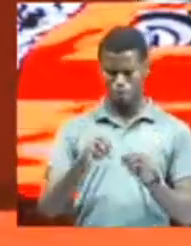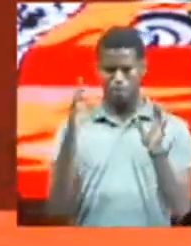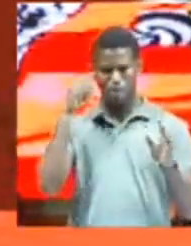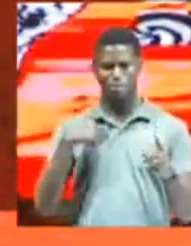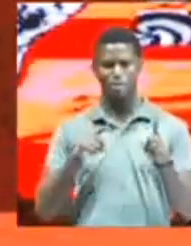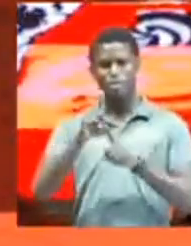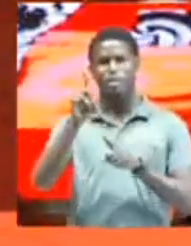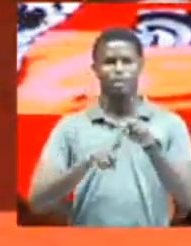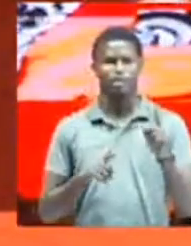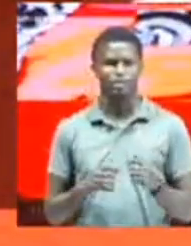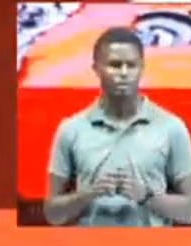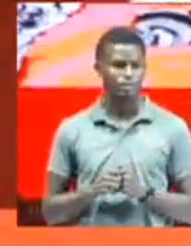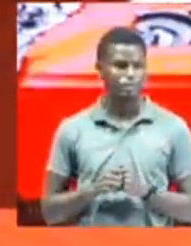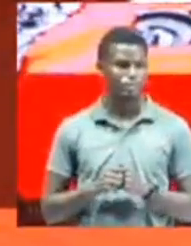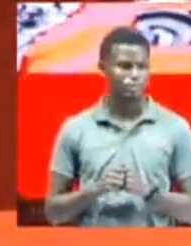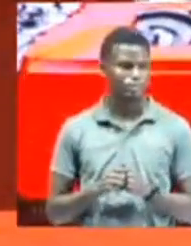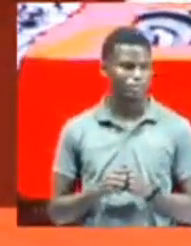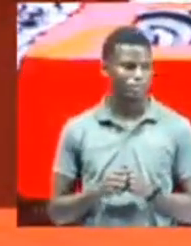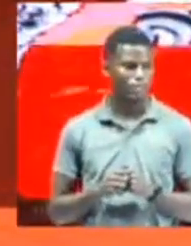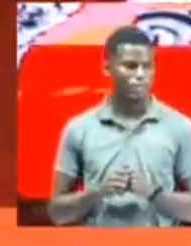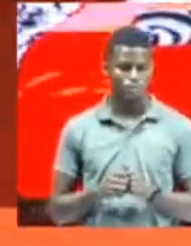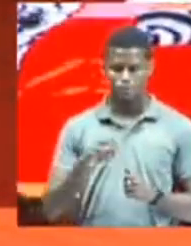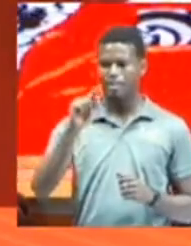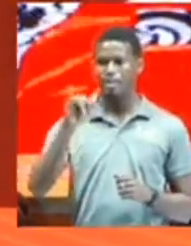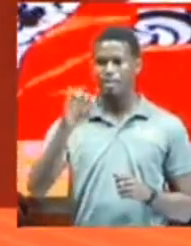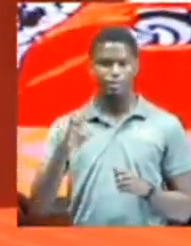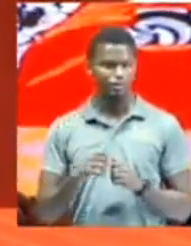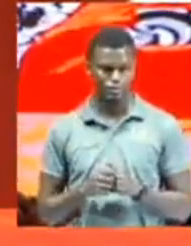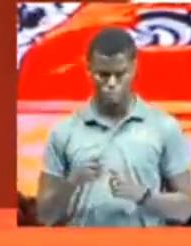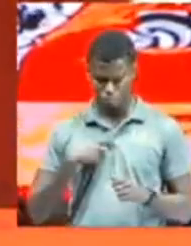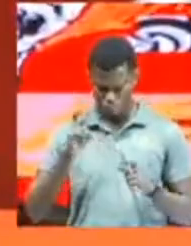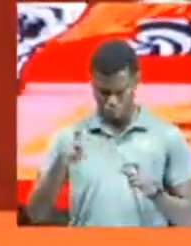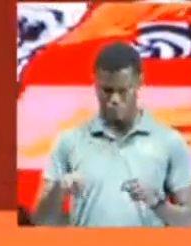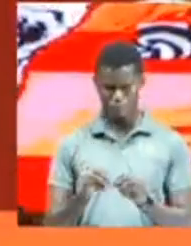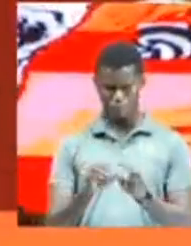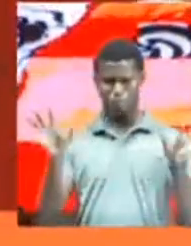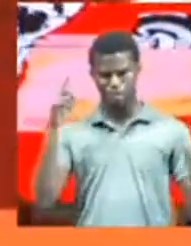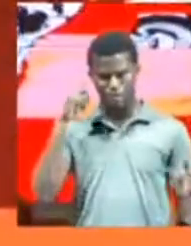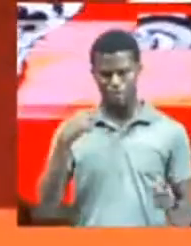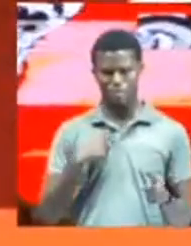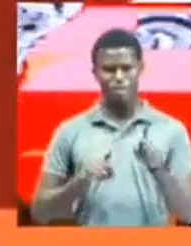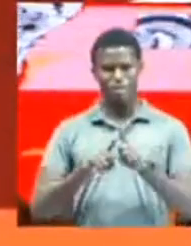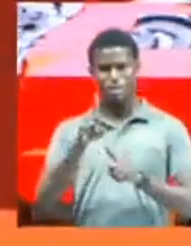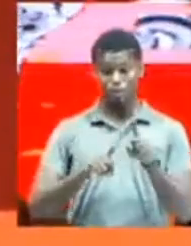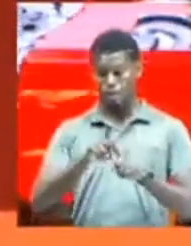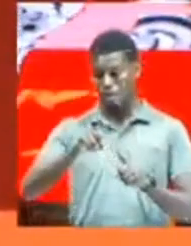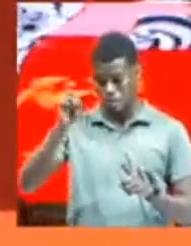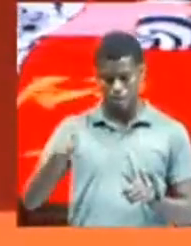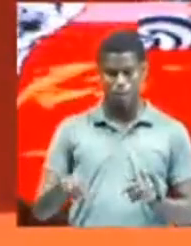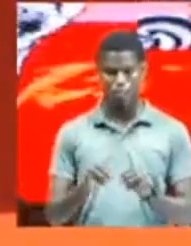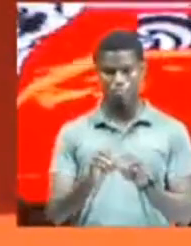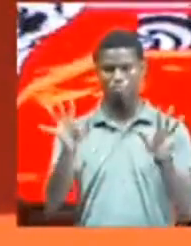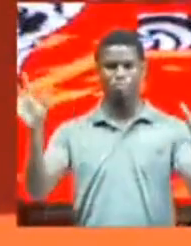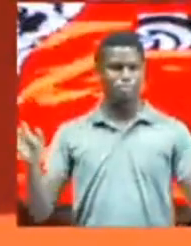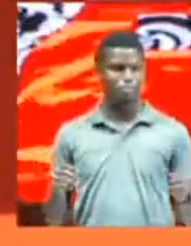Natalie, me no more shine. Star off a shine. Shine bright like a